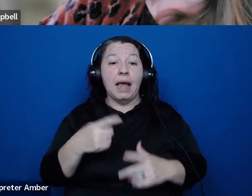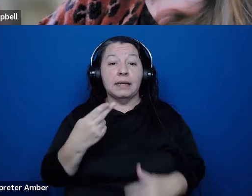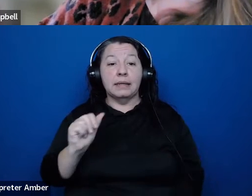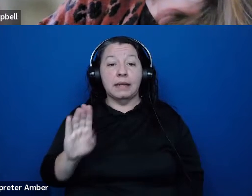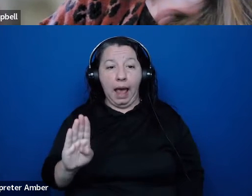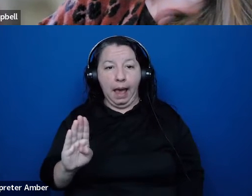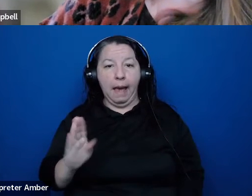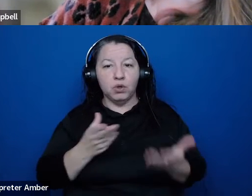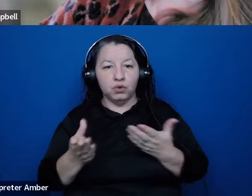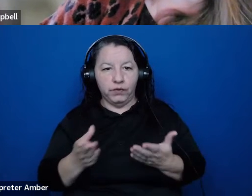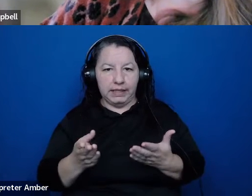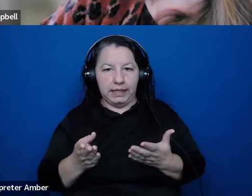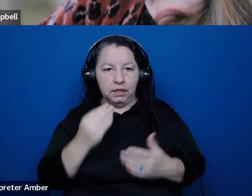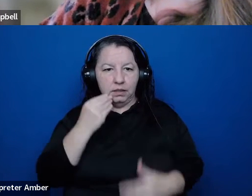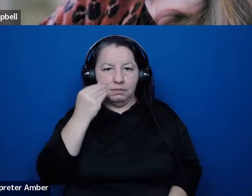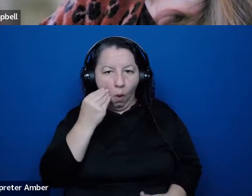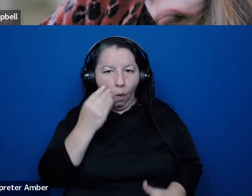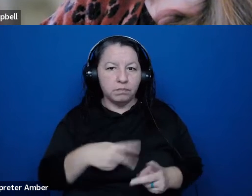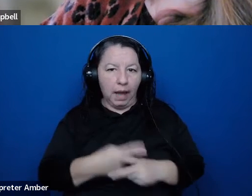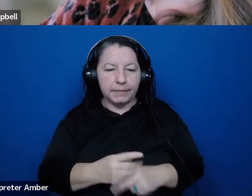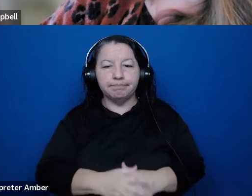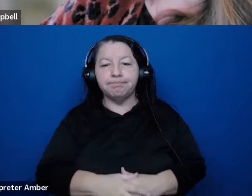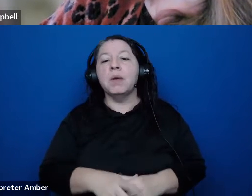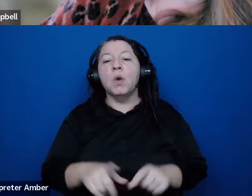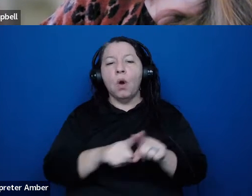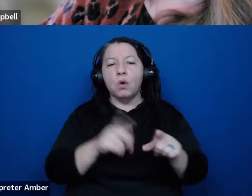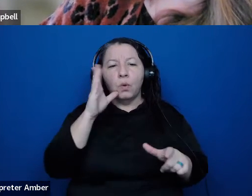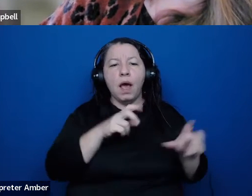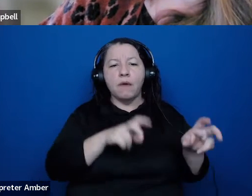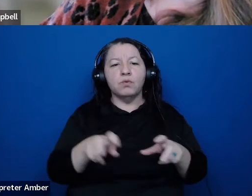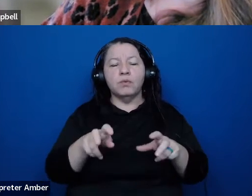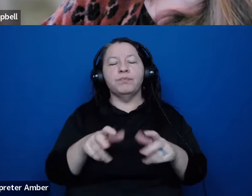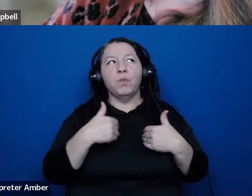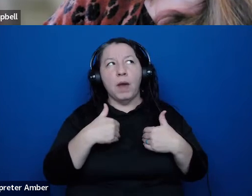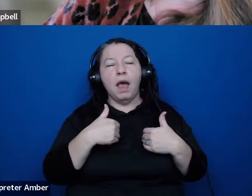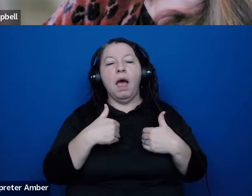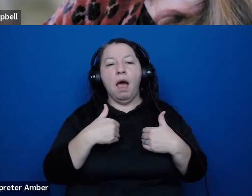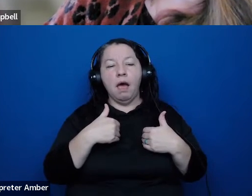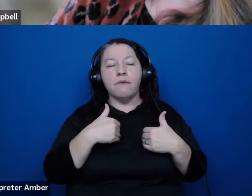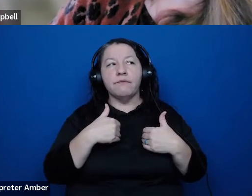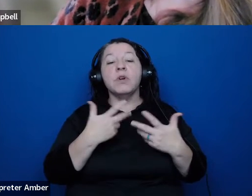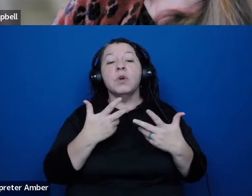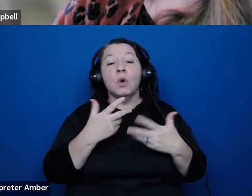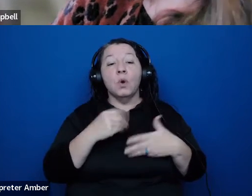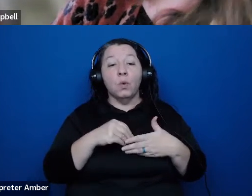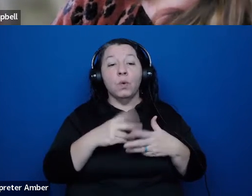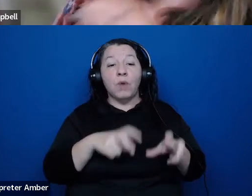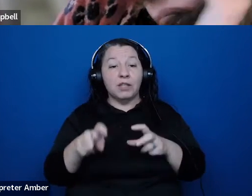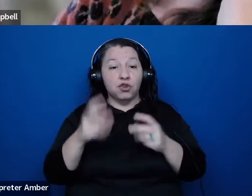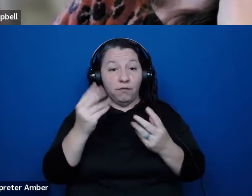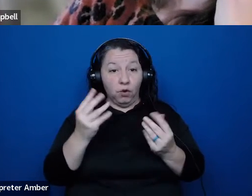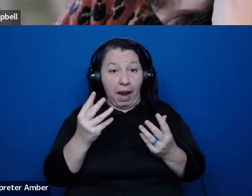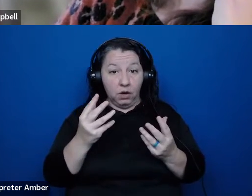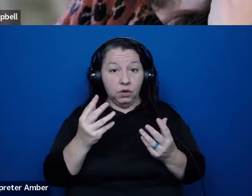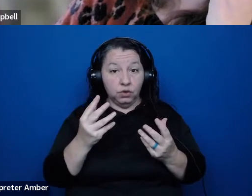homes. So we'll also have a transition. We also have transition information